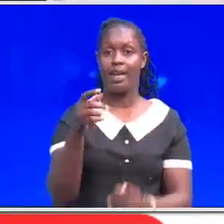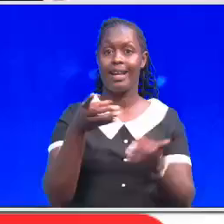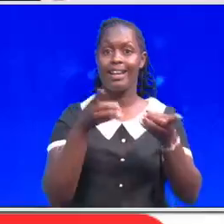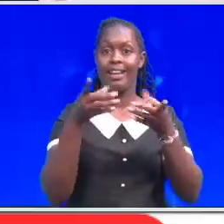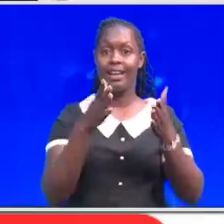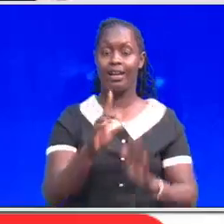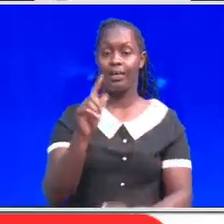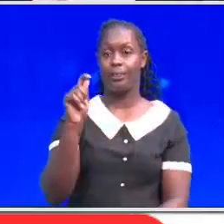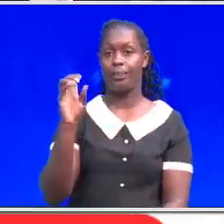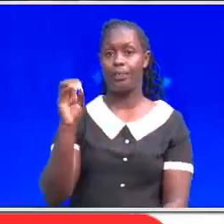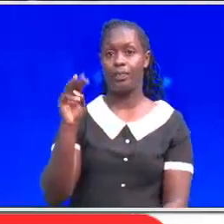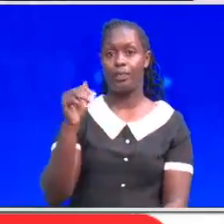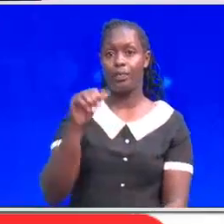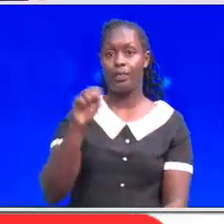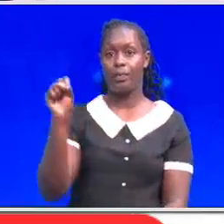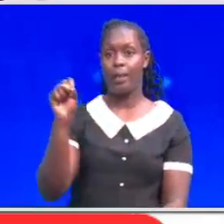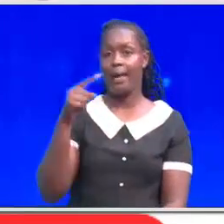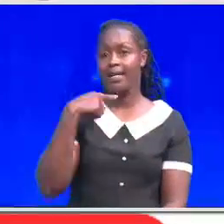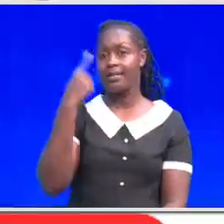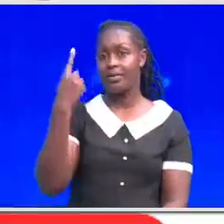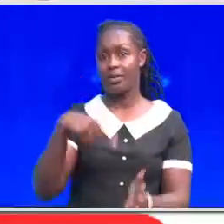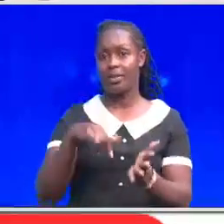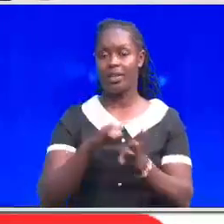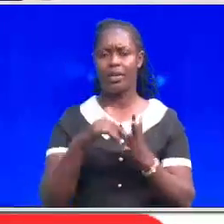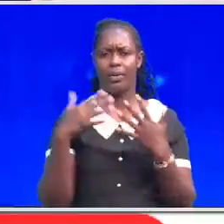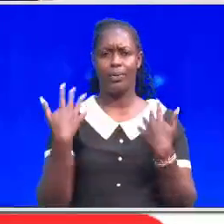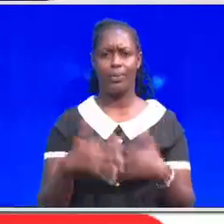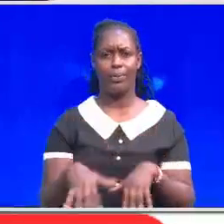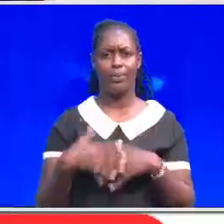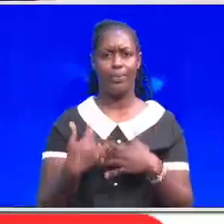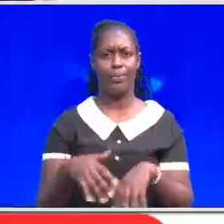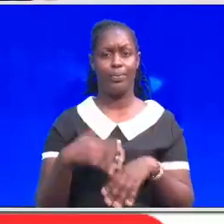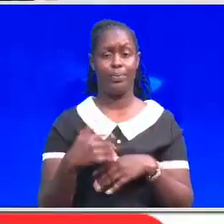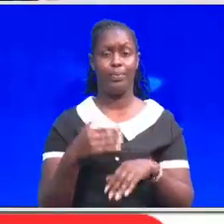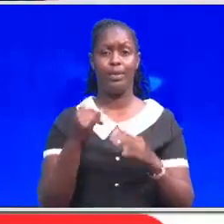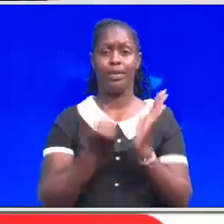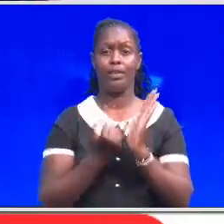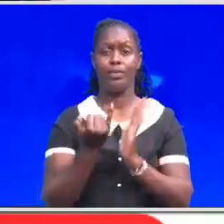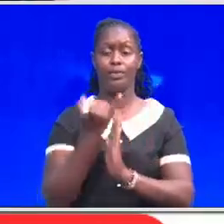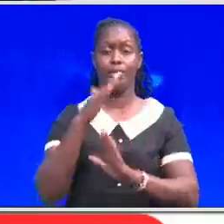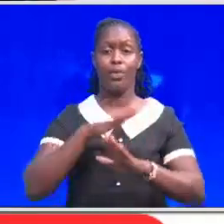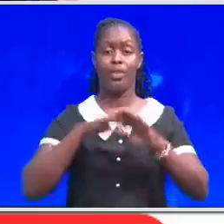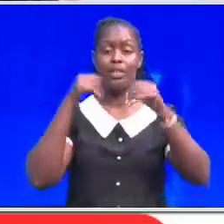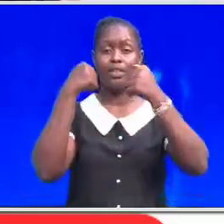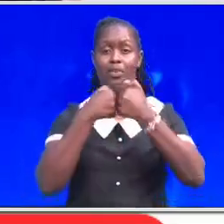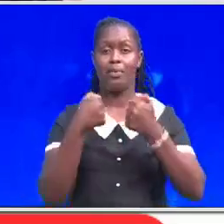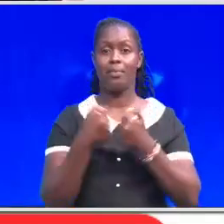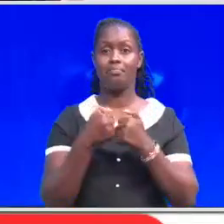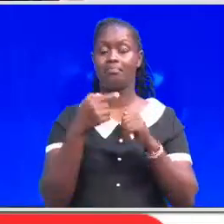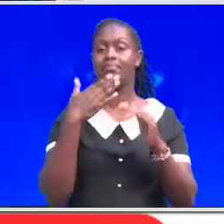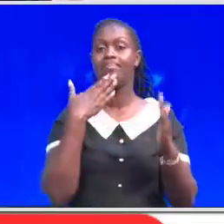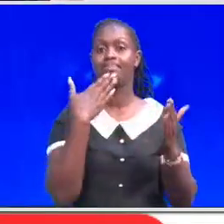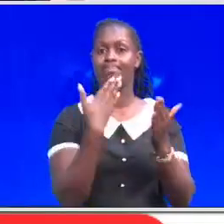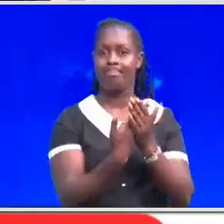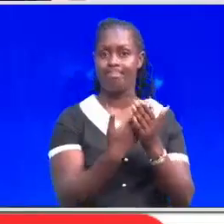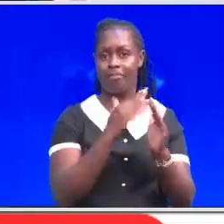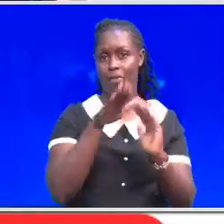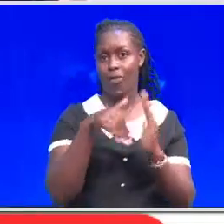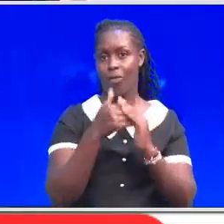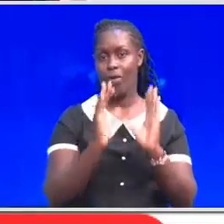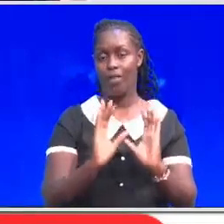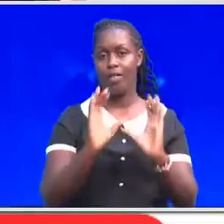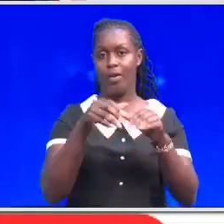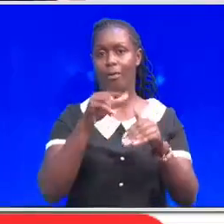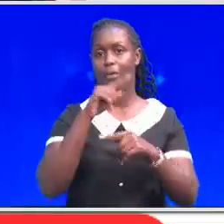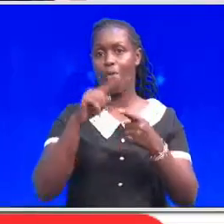Thomas Odundo stated excitement is building up ahead of the tournament, appreciating all the clubs who are hosting